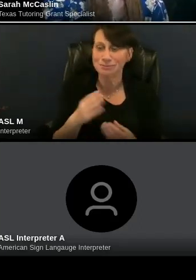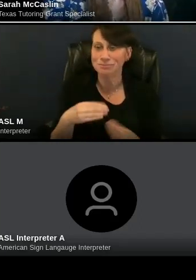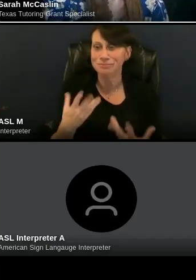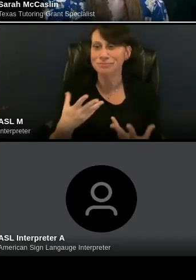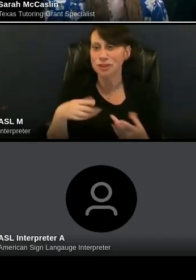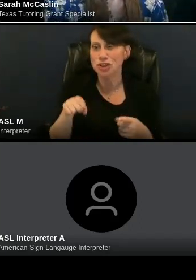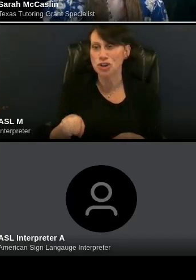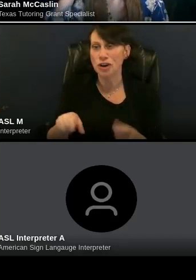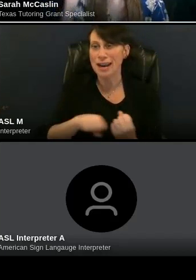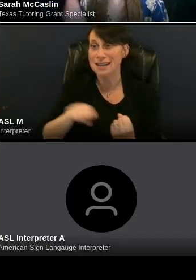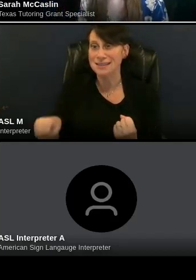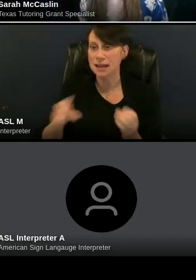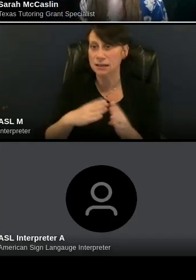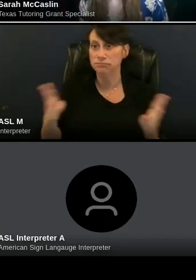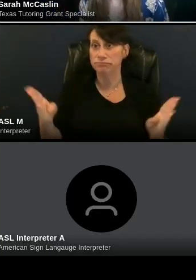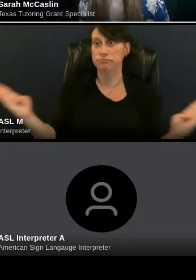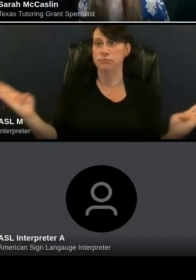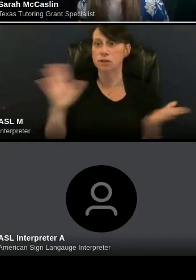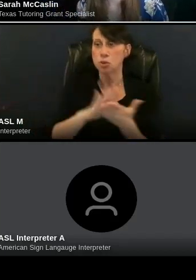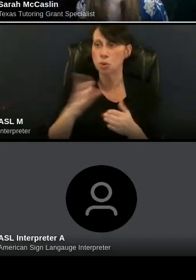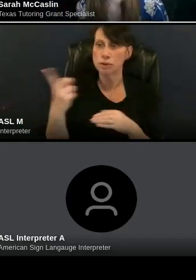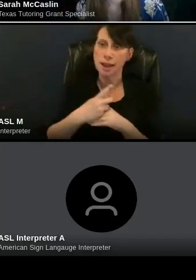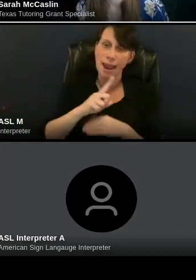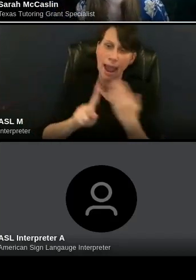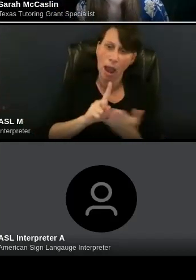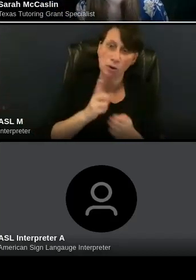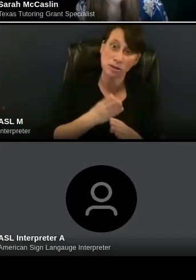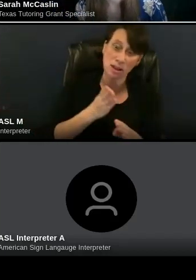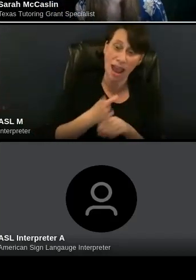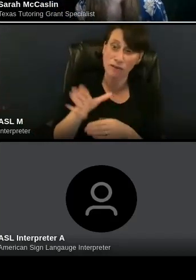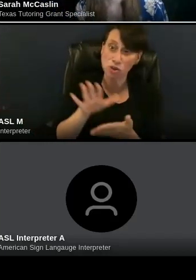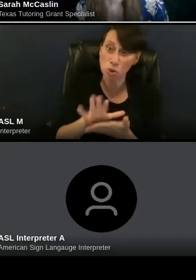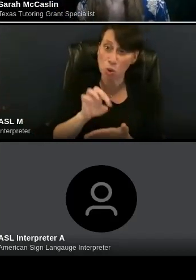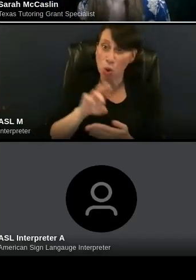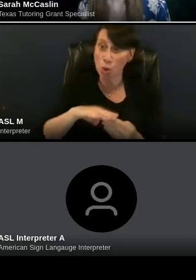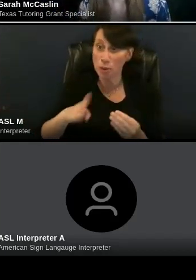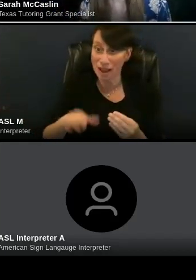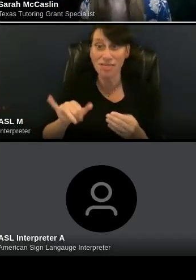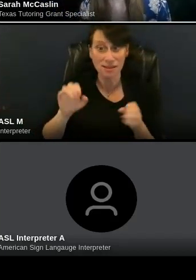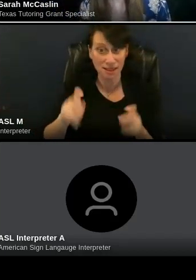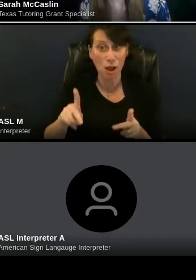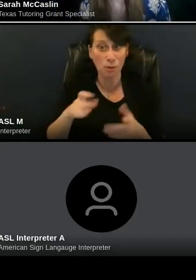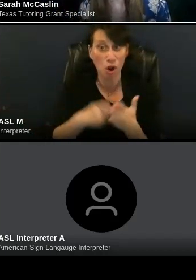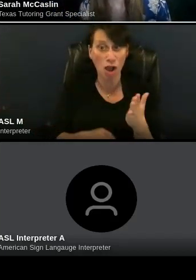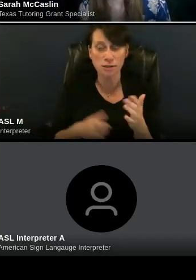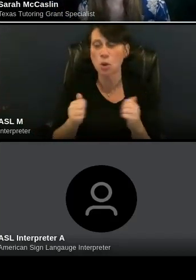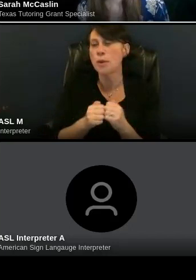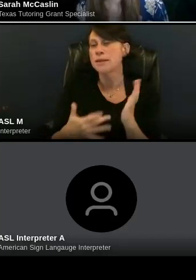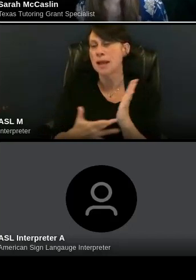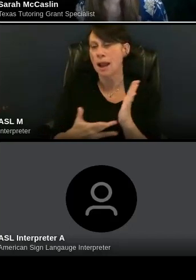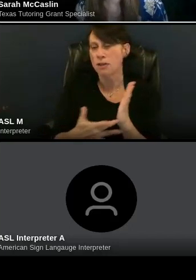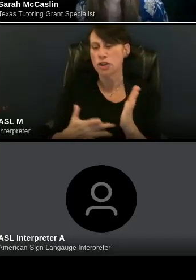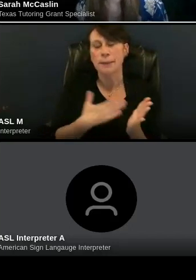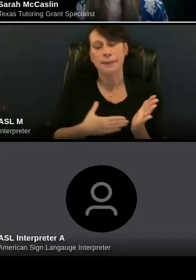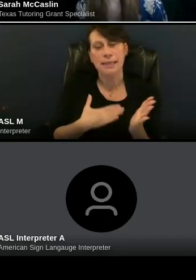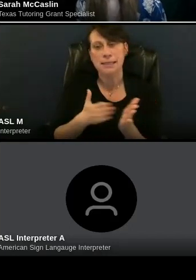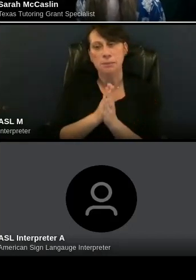day hours, so before or after school or weekend, that is an allowable cost. Again, with the technology,